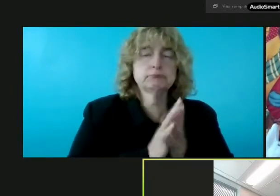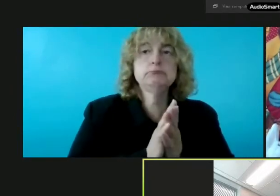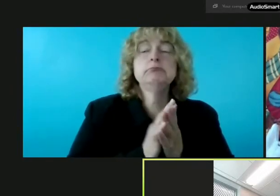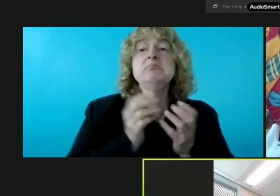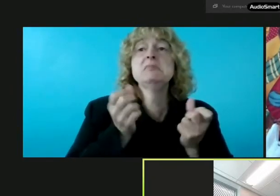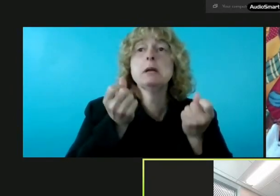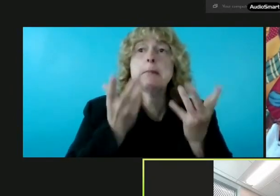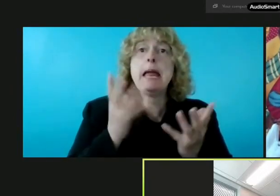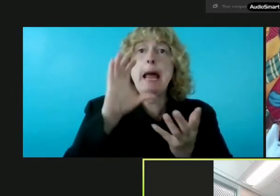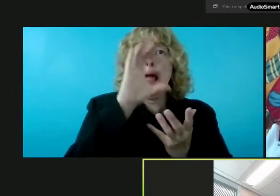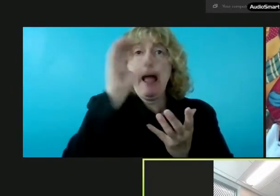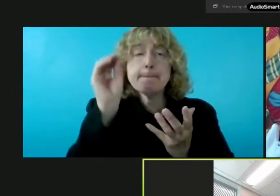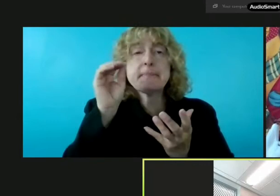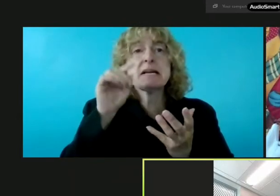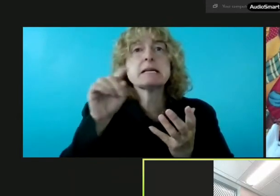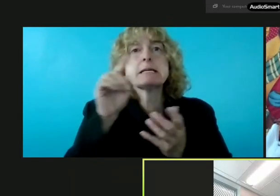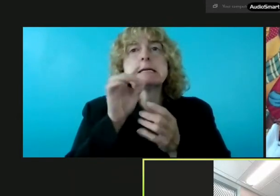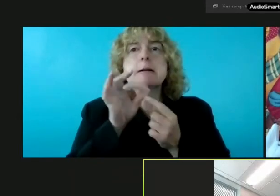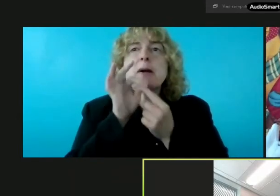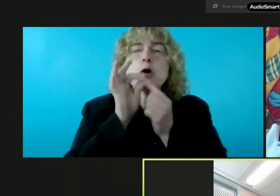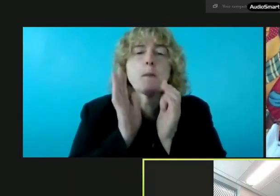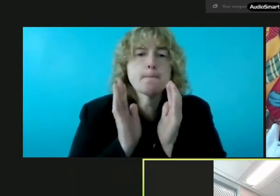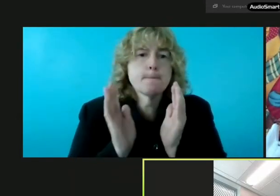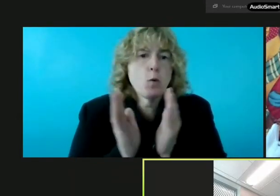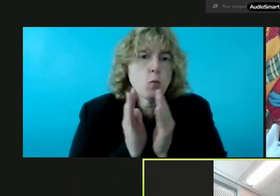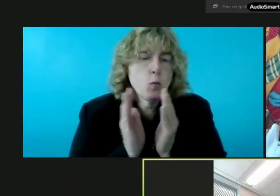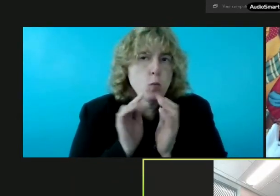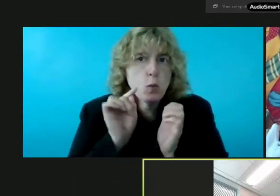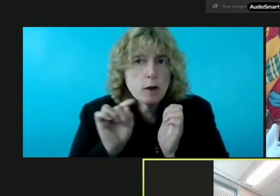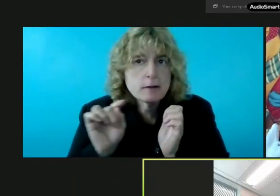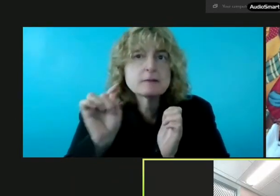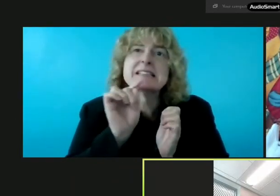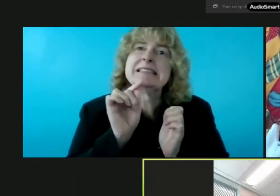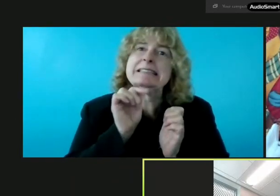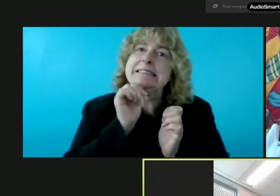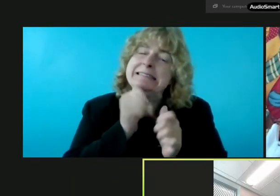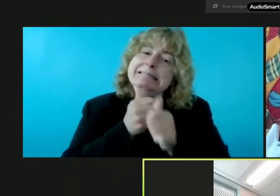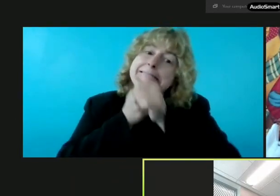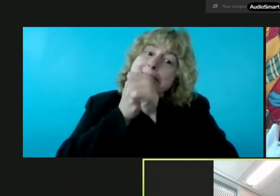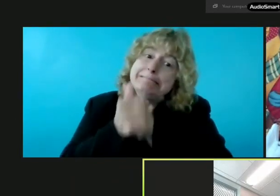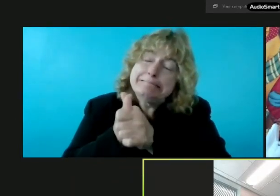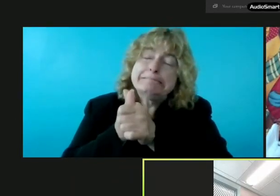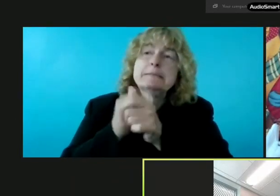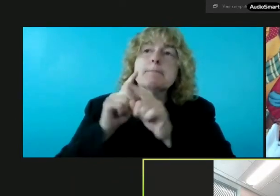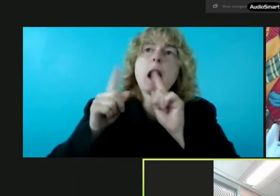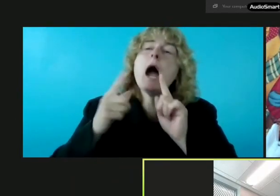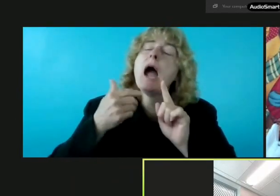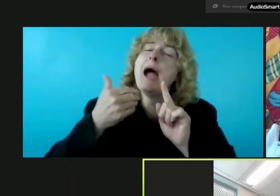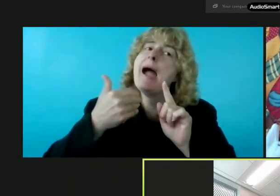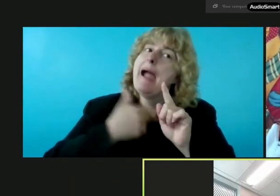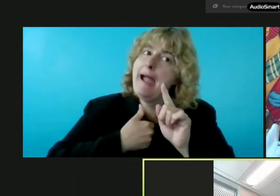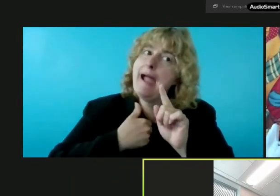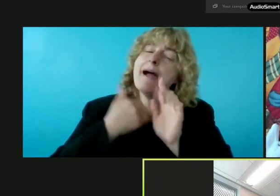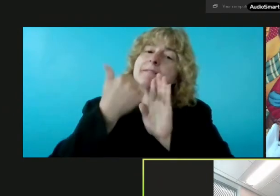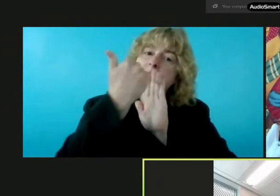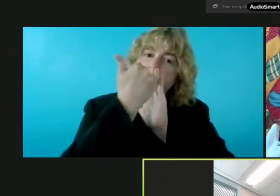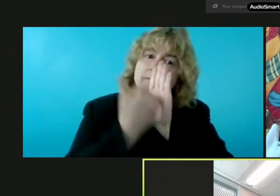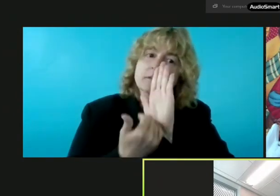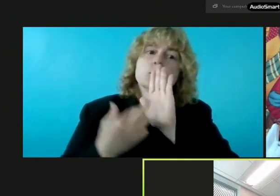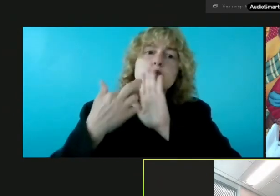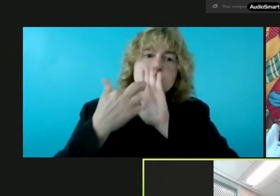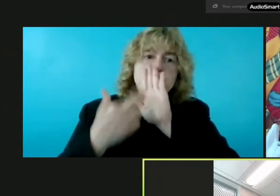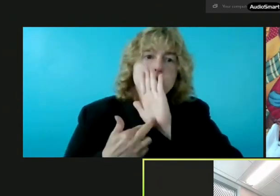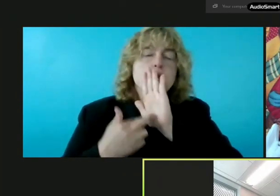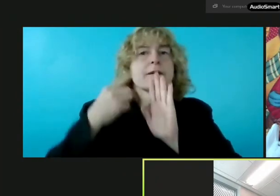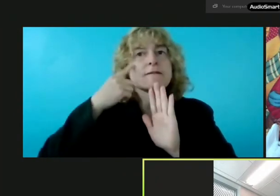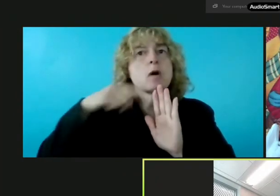smaller ones, might be somewhat out of compliance, but there are guidelines out there that should direct the employers into how to